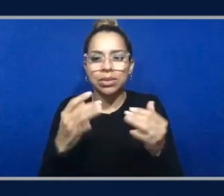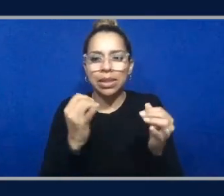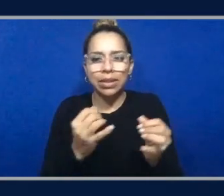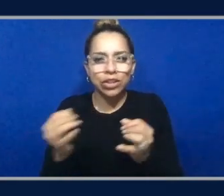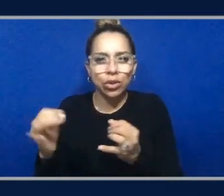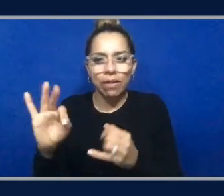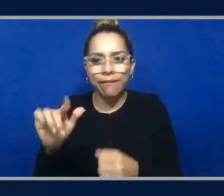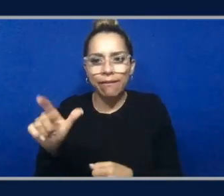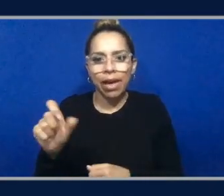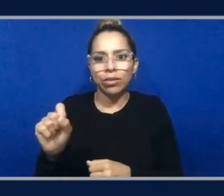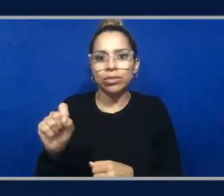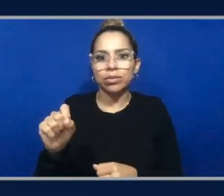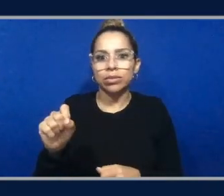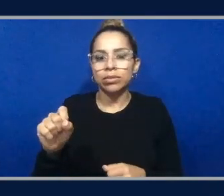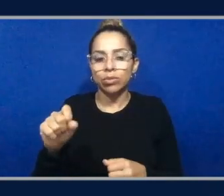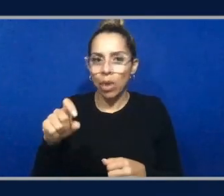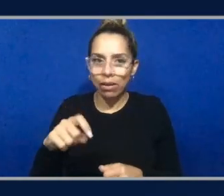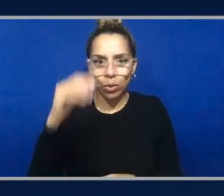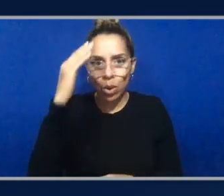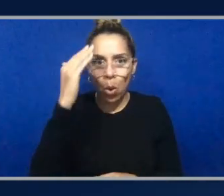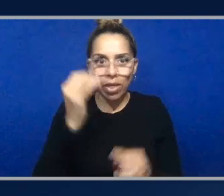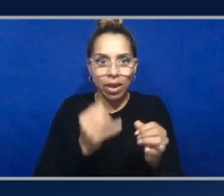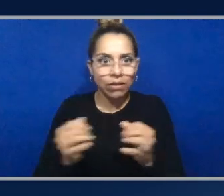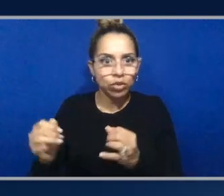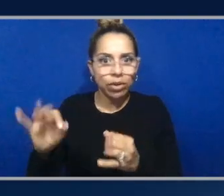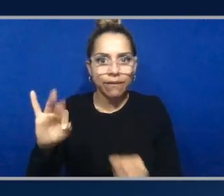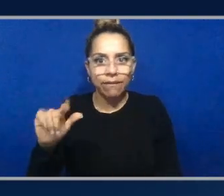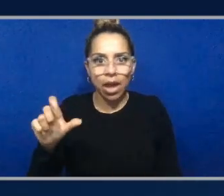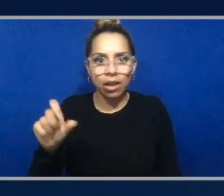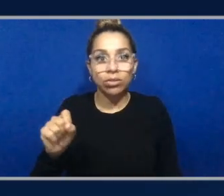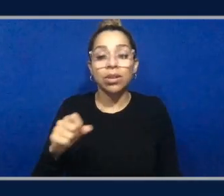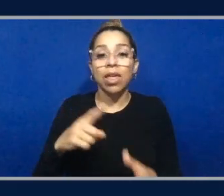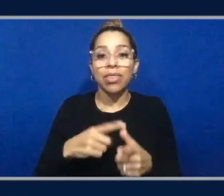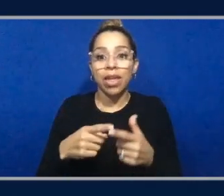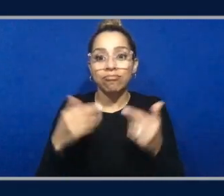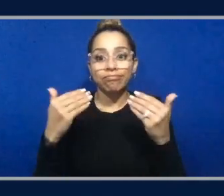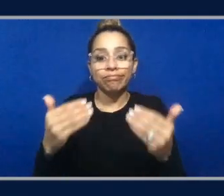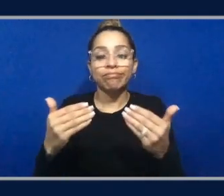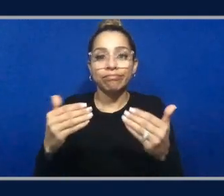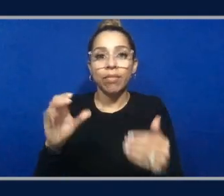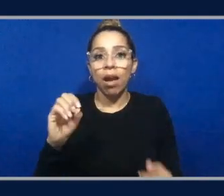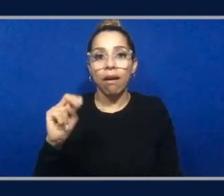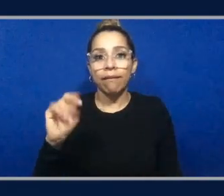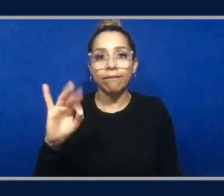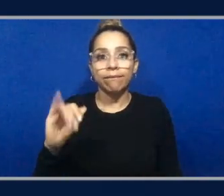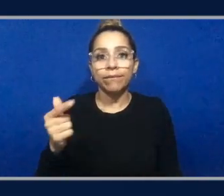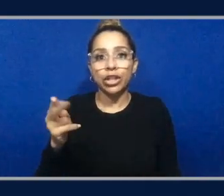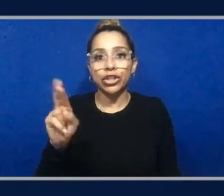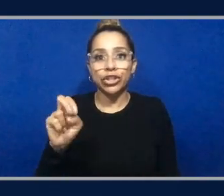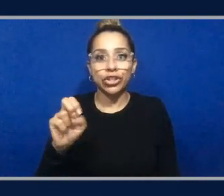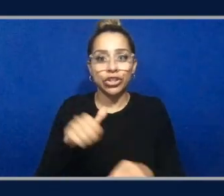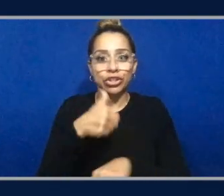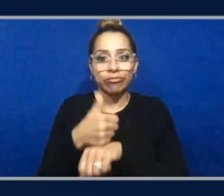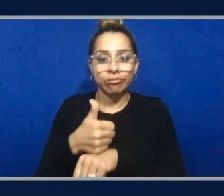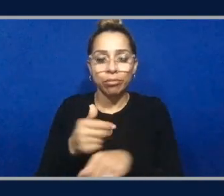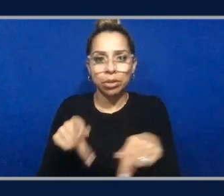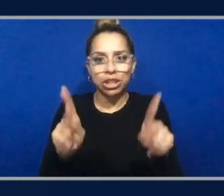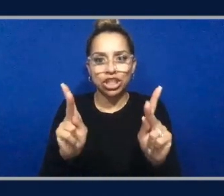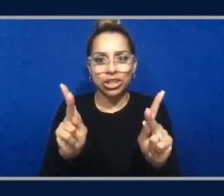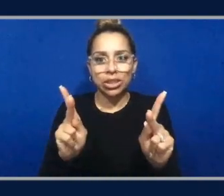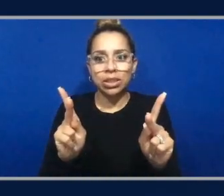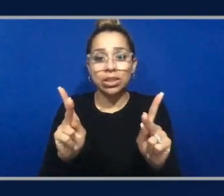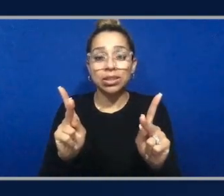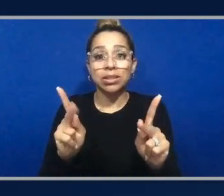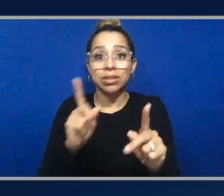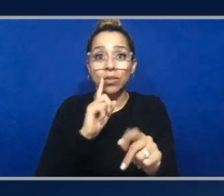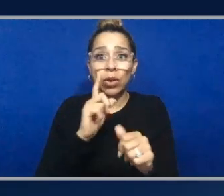to know those individual files and then configure permissions. Okay. And doing that at scale, like tracking the